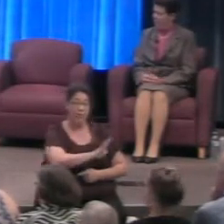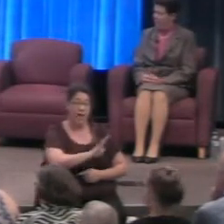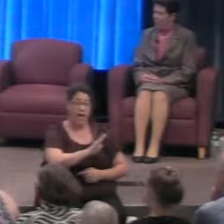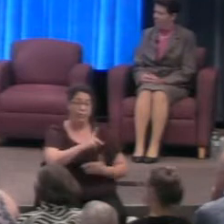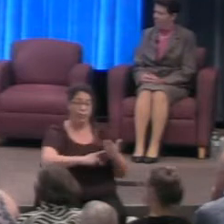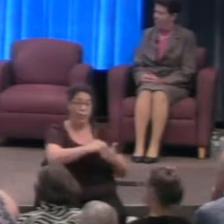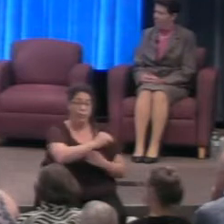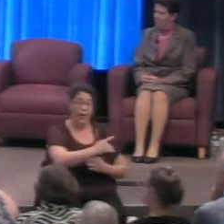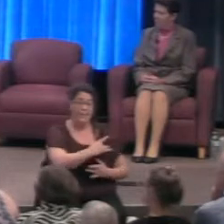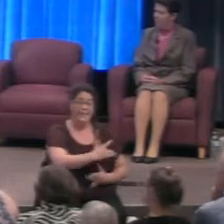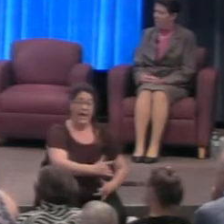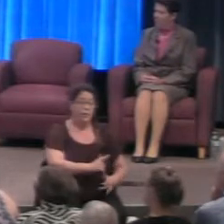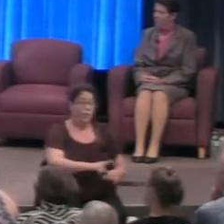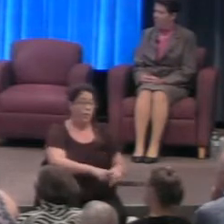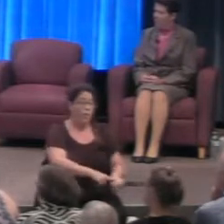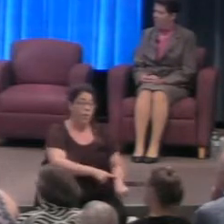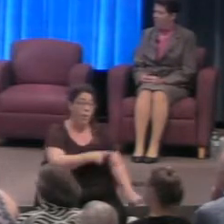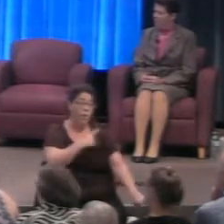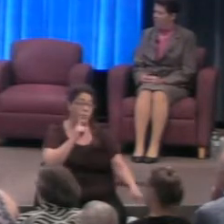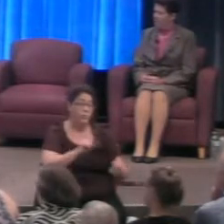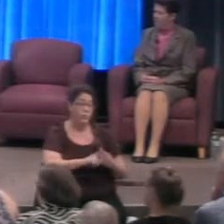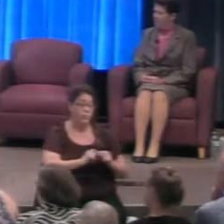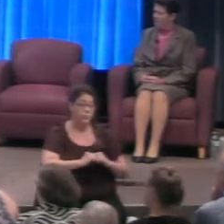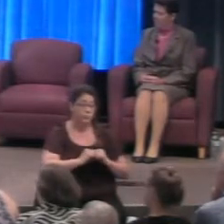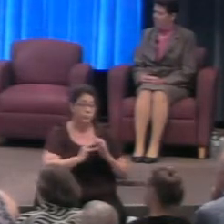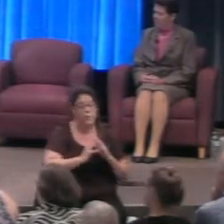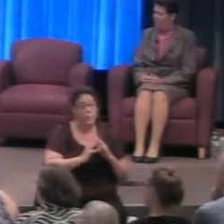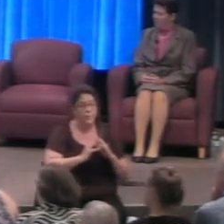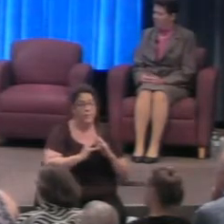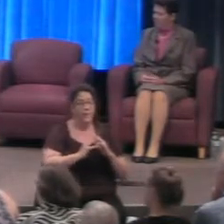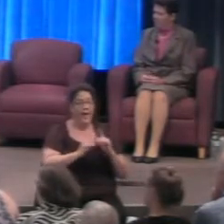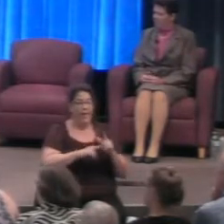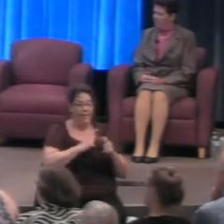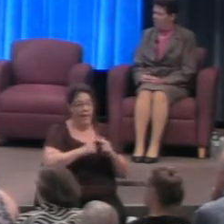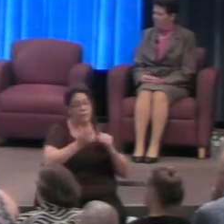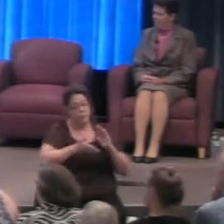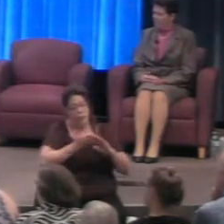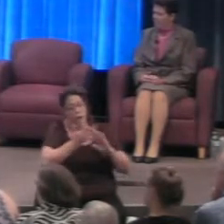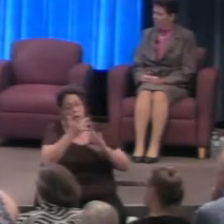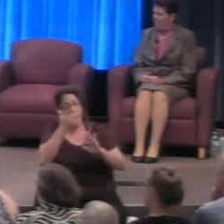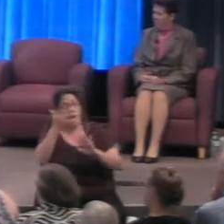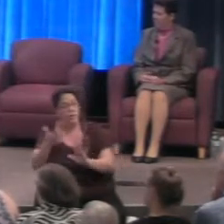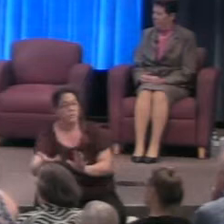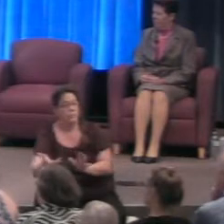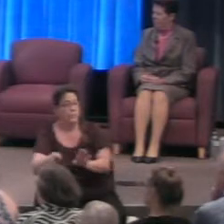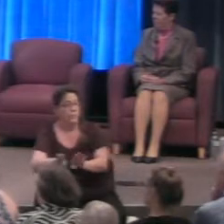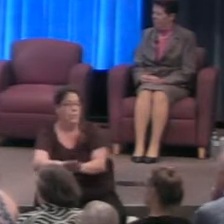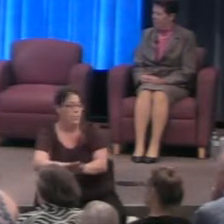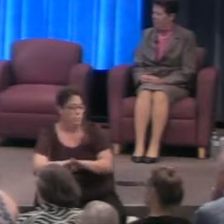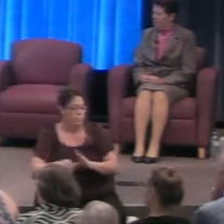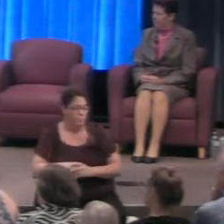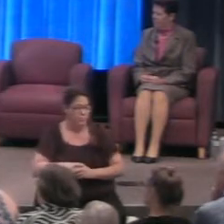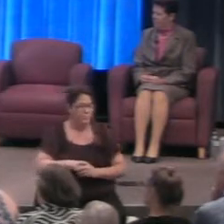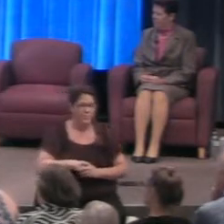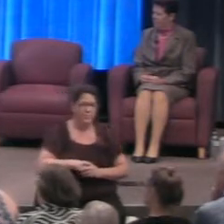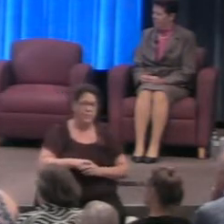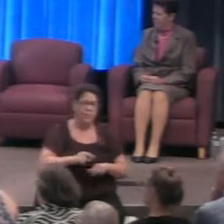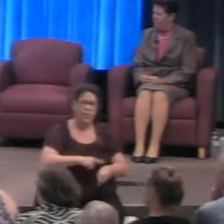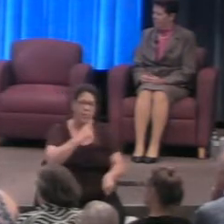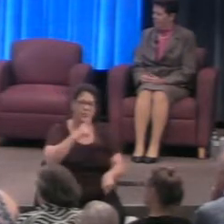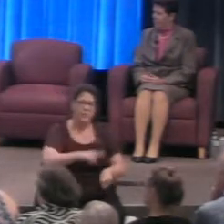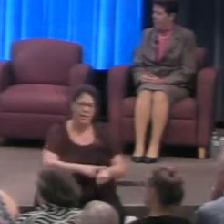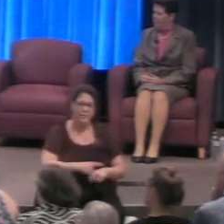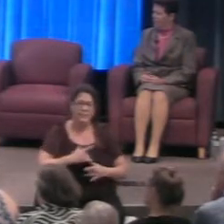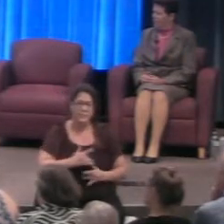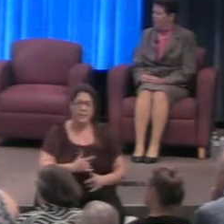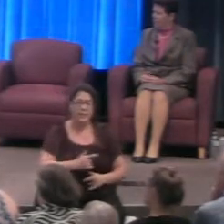long time to start. But Janet was able to do that. She learned the value of making decisions on those programs.